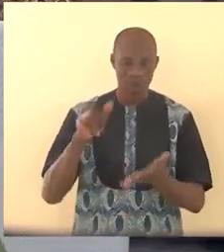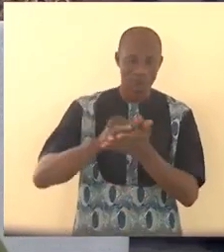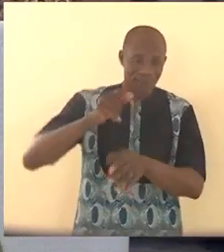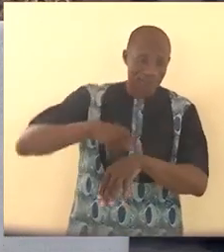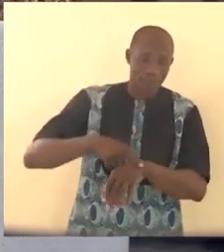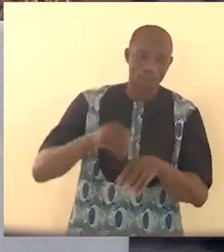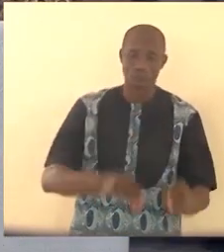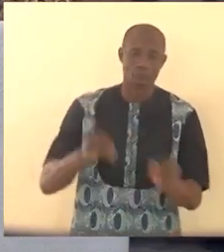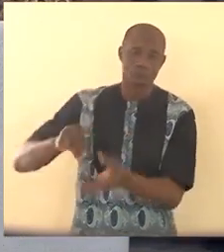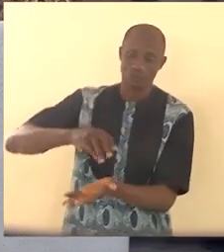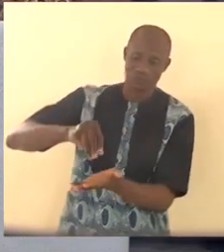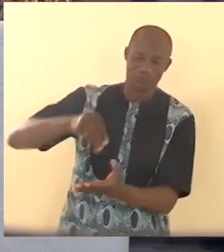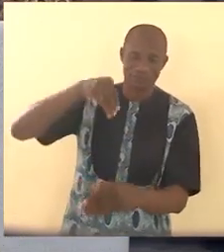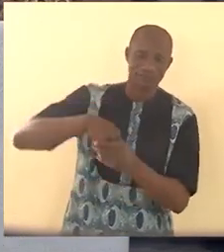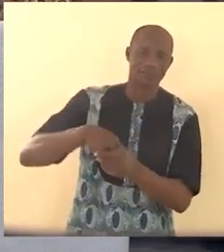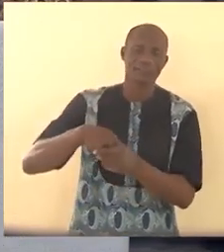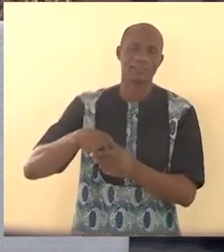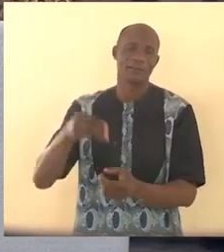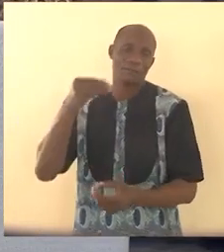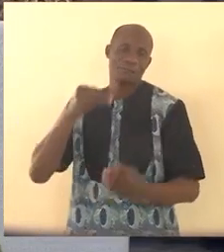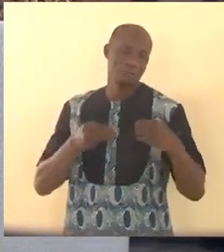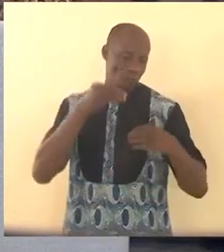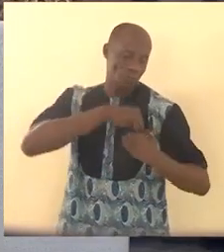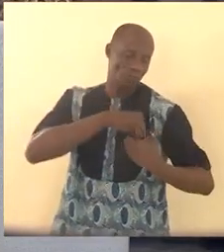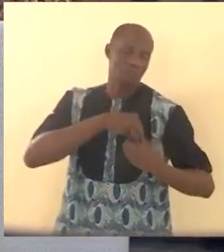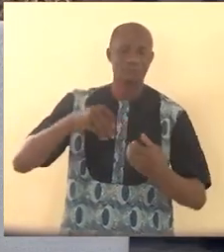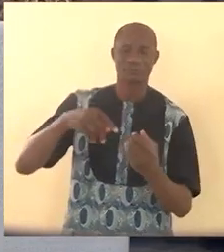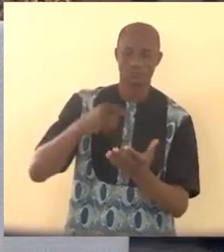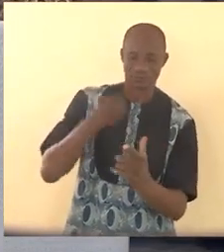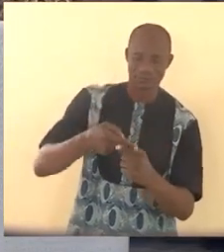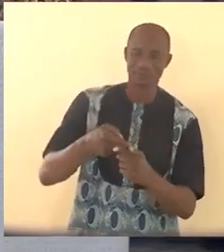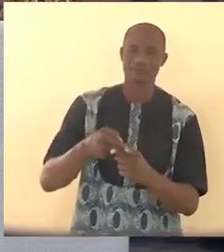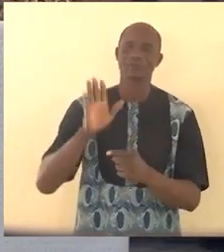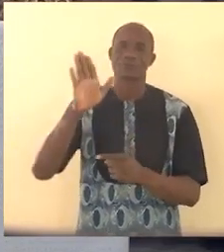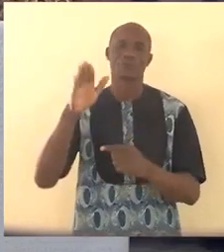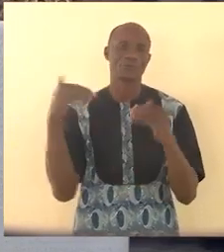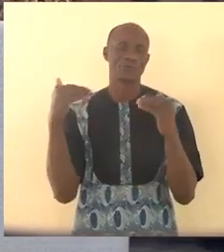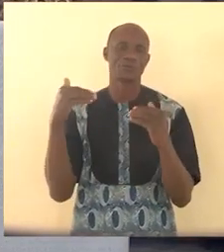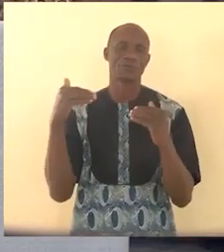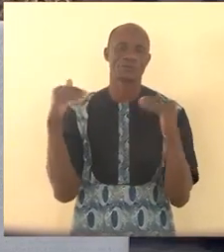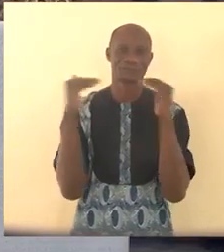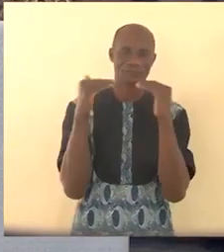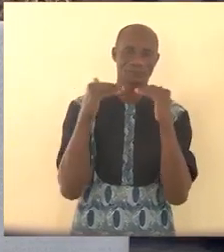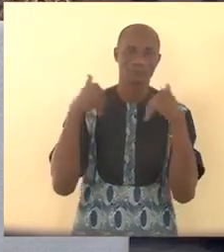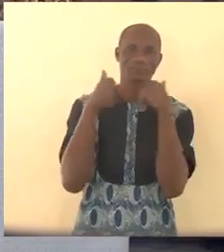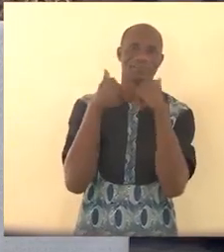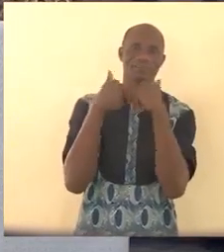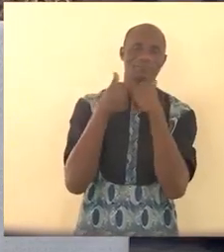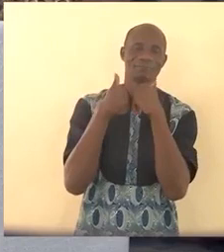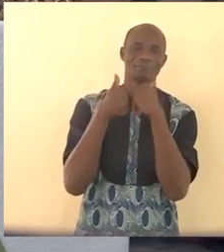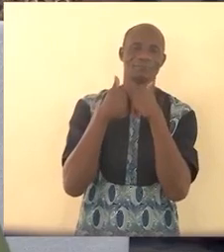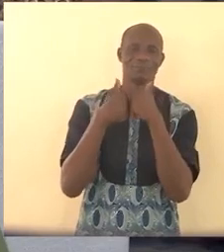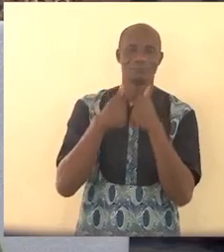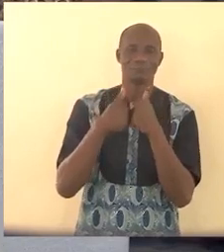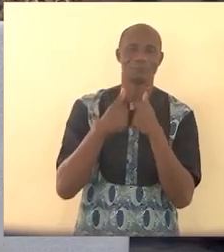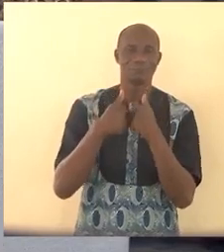That time you used to put Gary in the pocket. And then when your classmates, as in my own